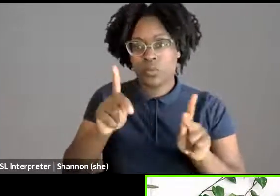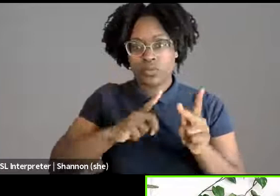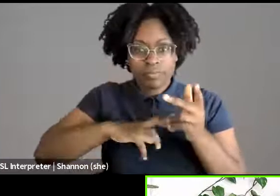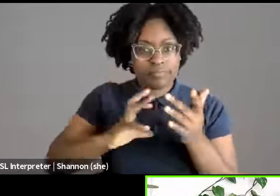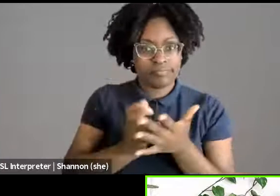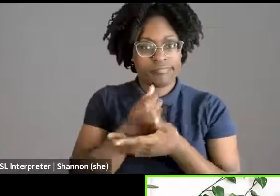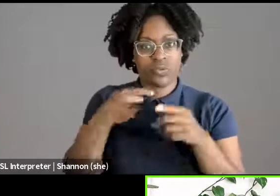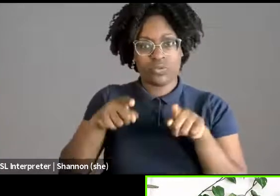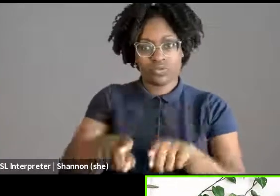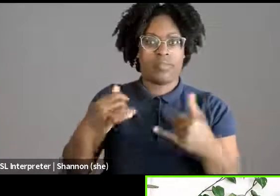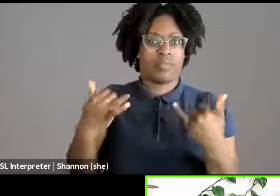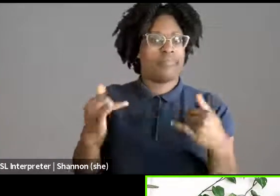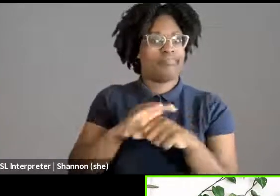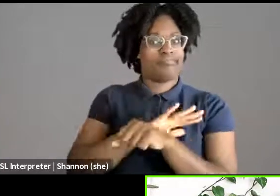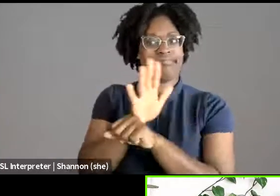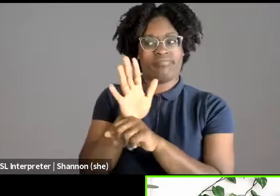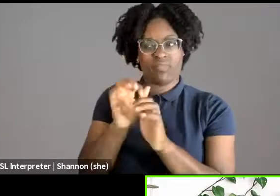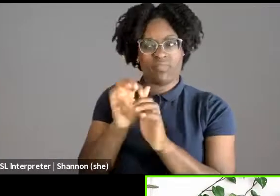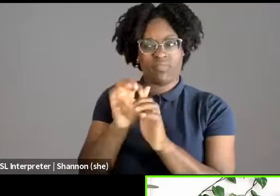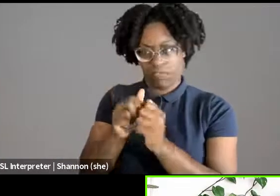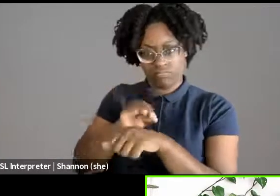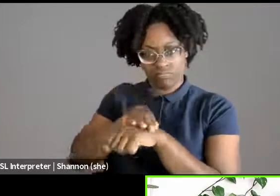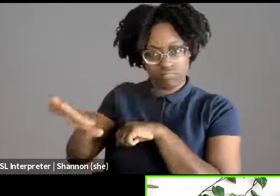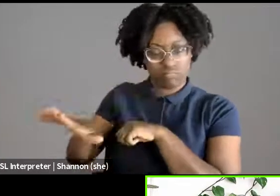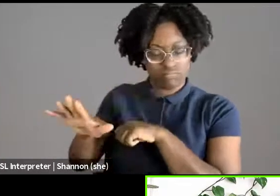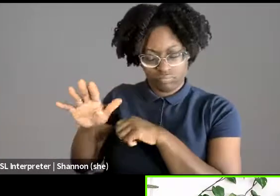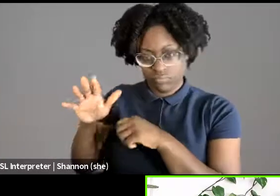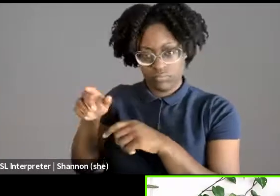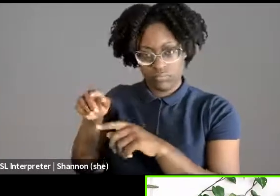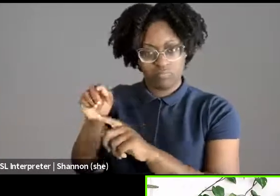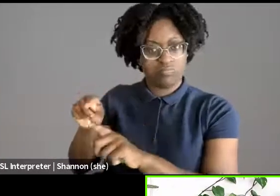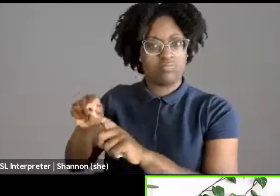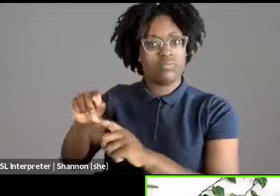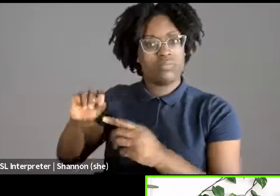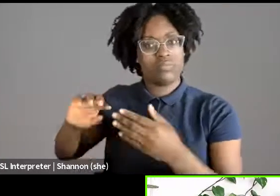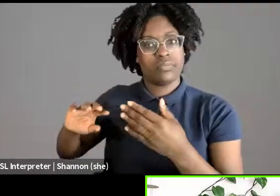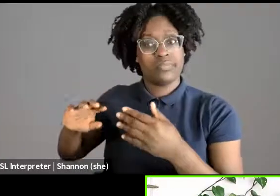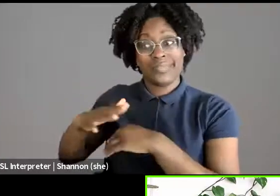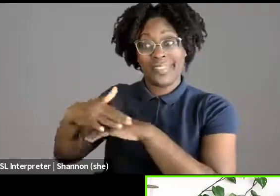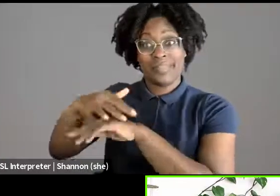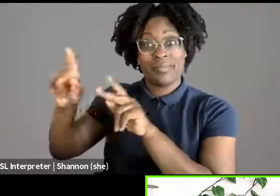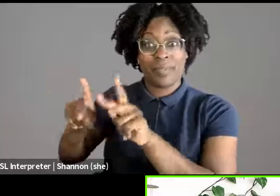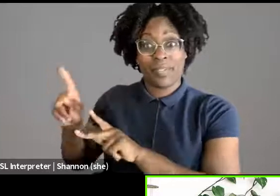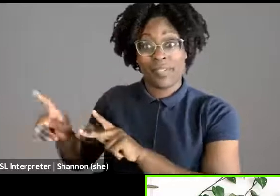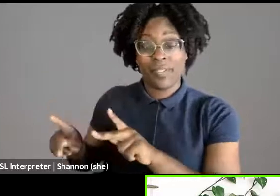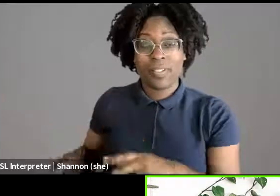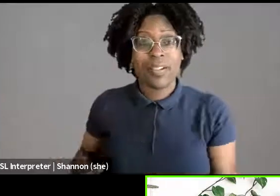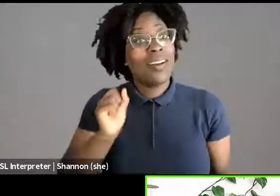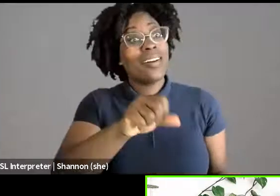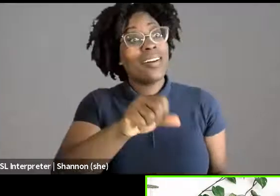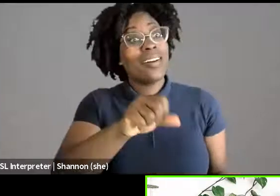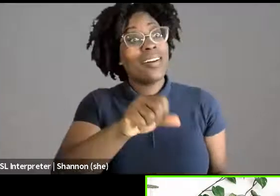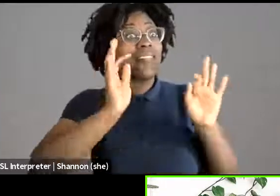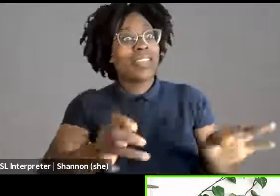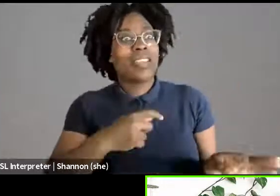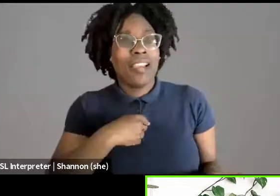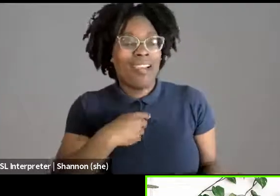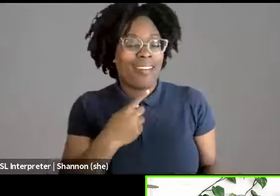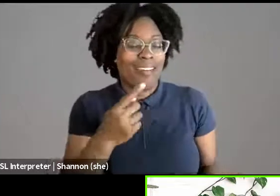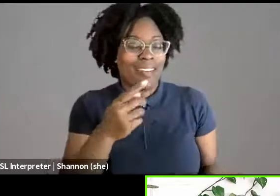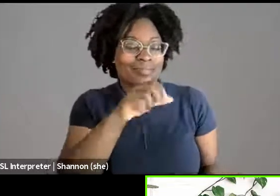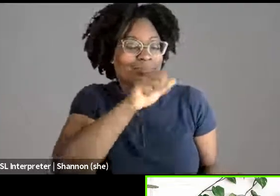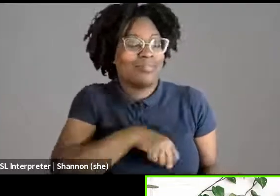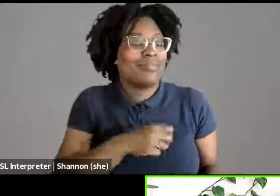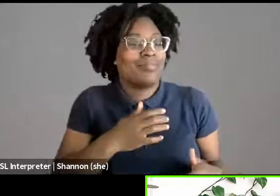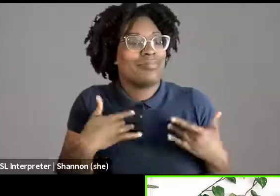for that. I'm so glad you had a chance to talk with Vanessa's amazing. And Yeah. I always learn a lot when I talk with Vanessa. So Me too. I'll have to check back and